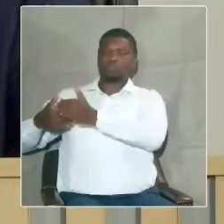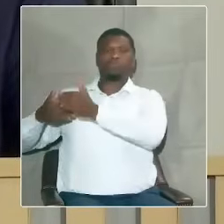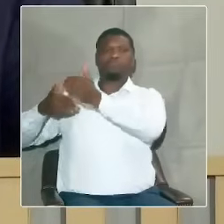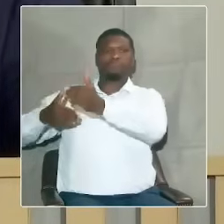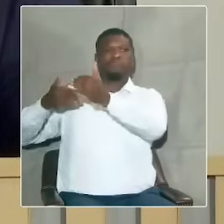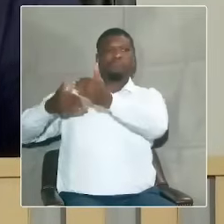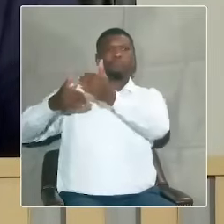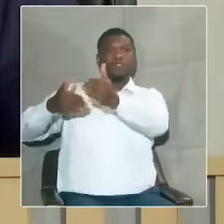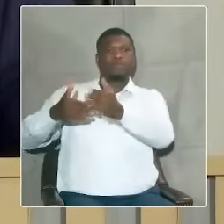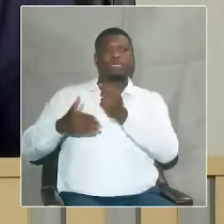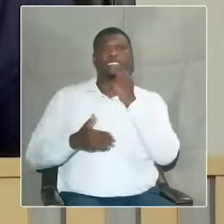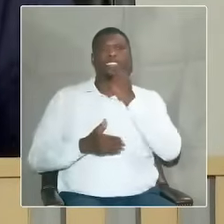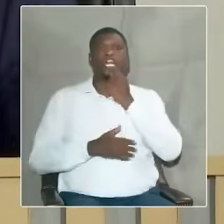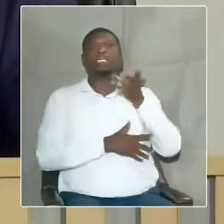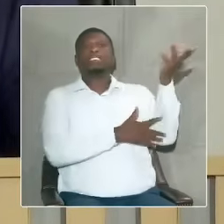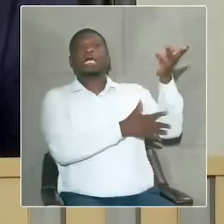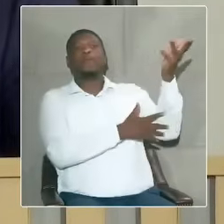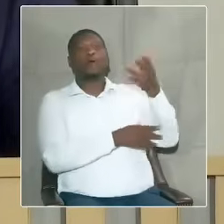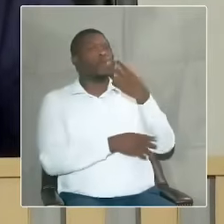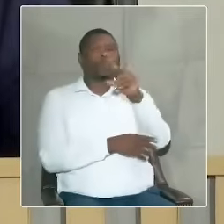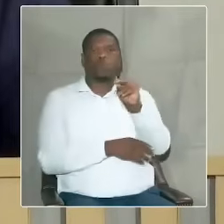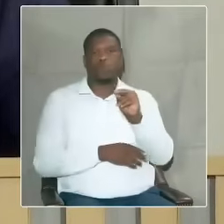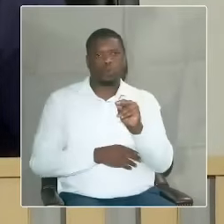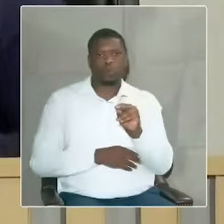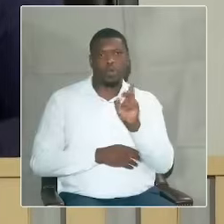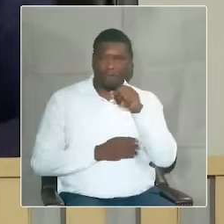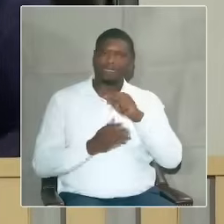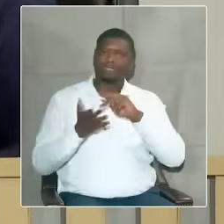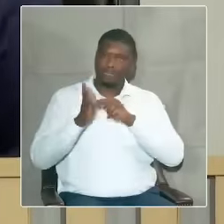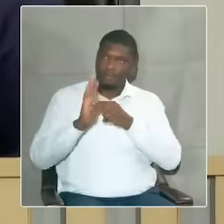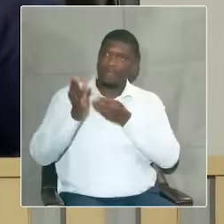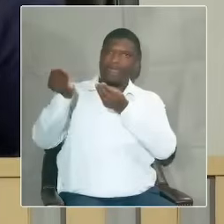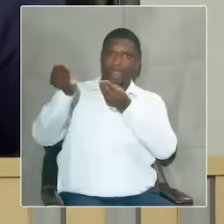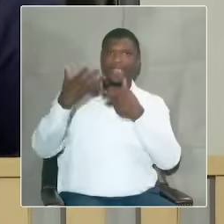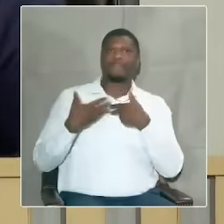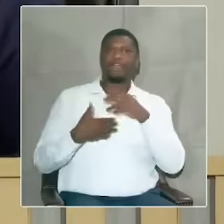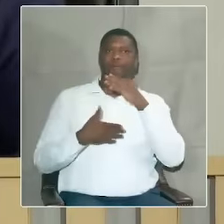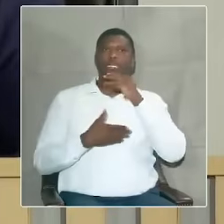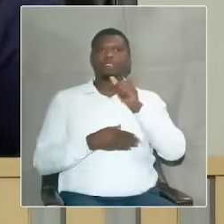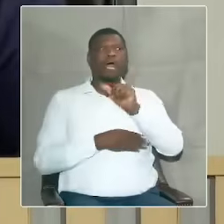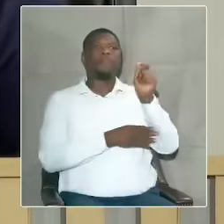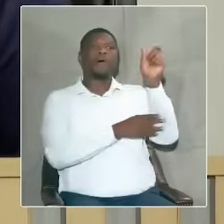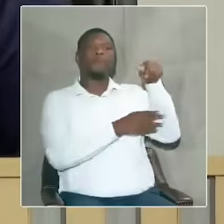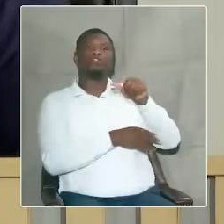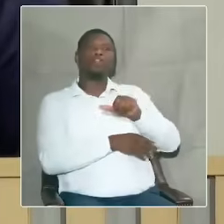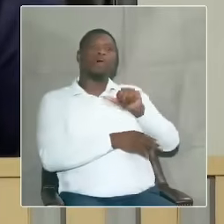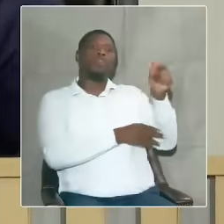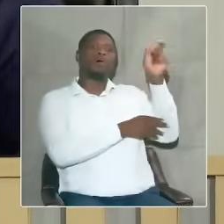not writing somewhere else, looking for somebody to do